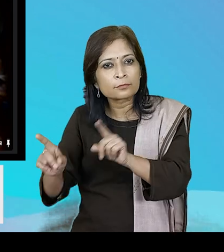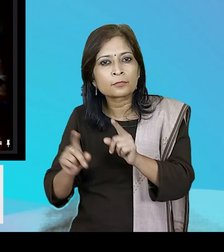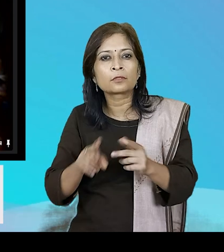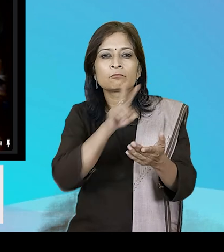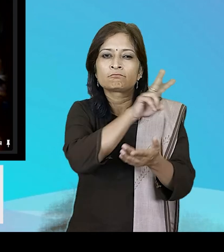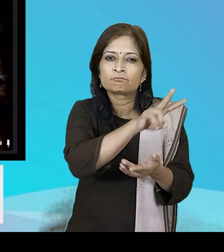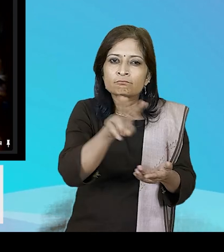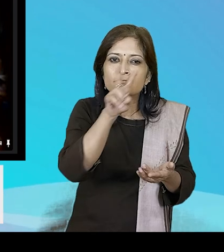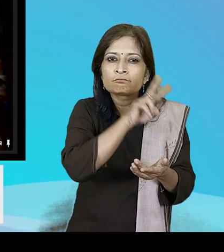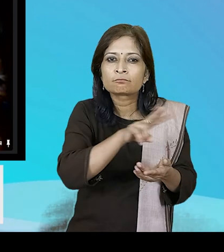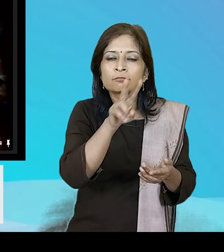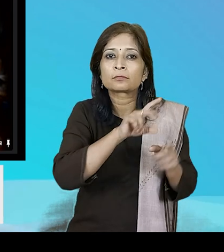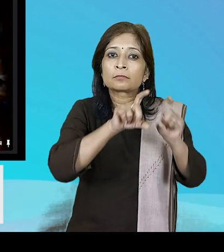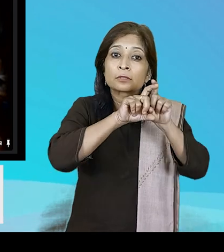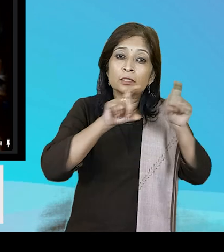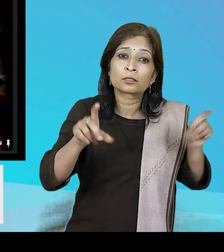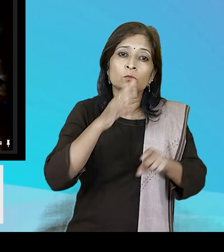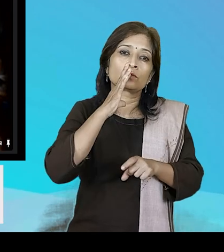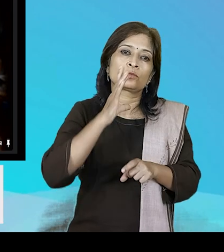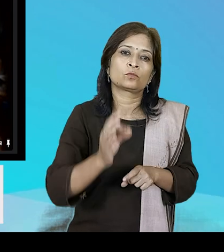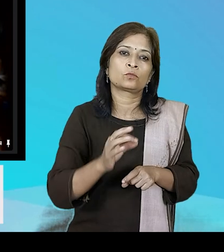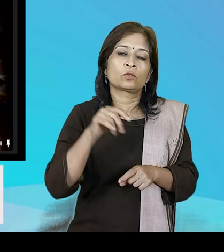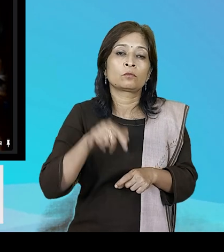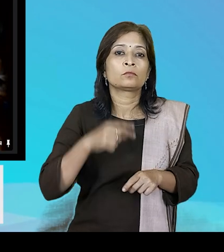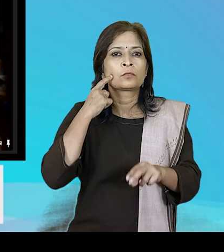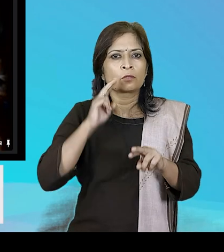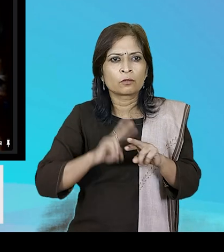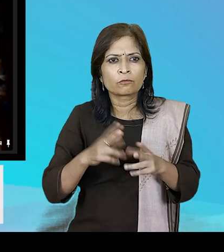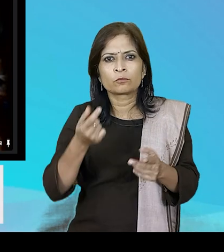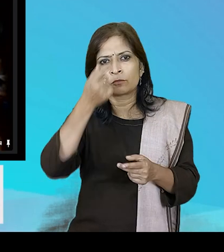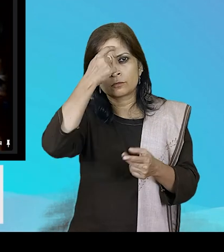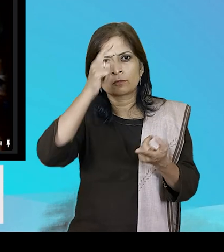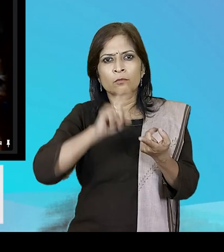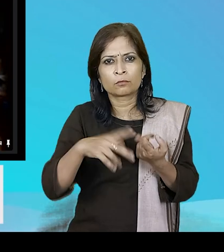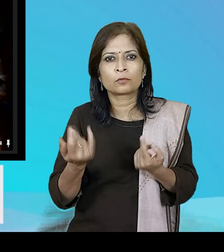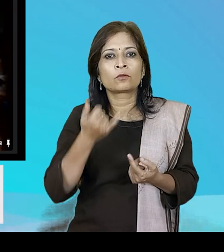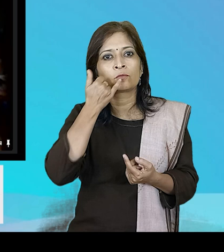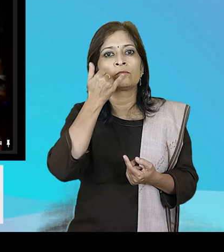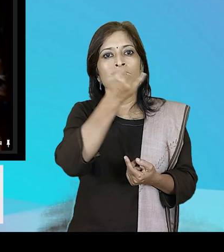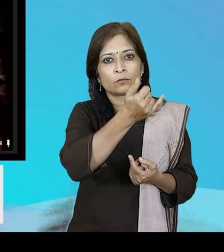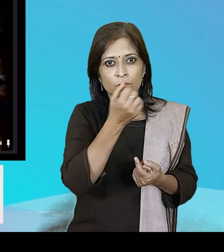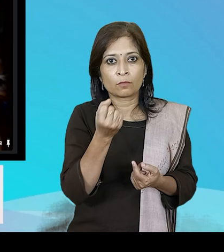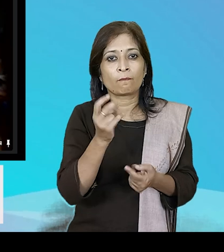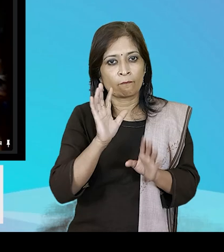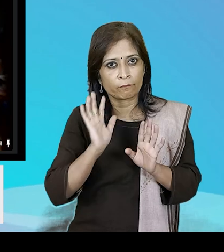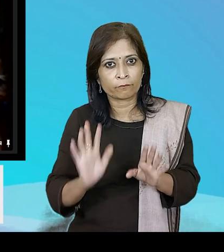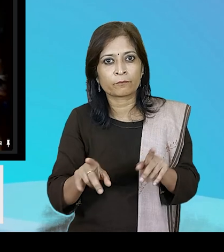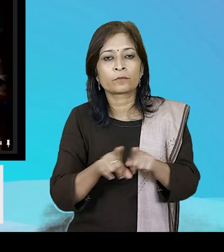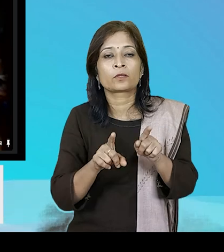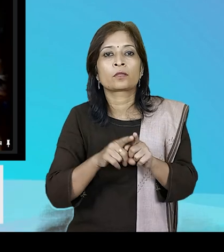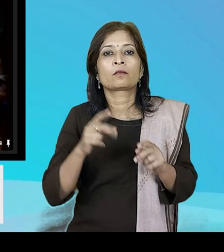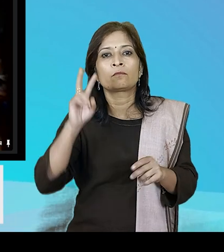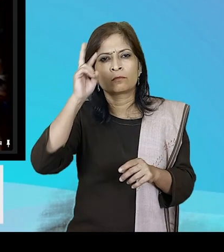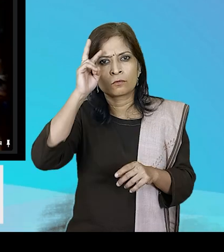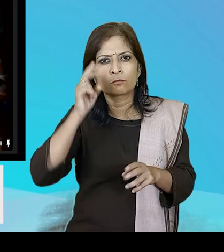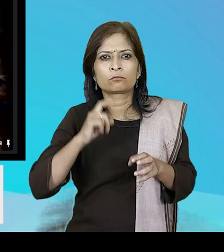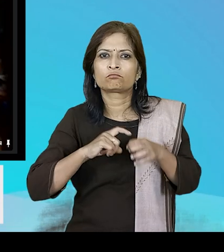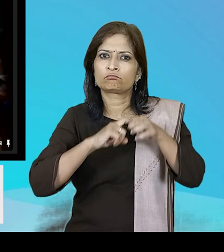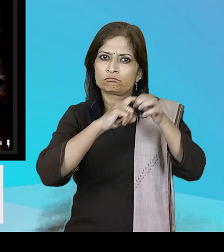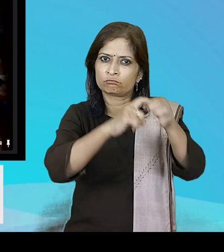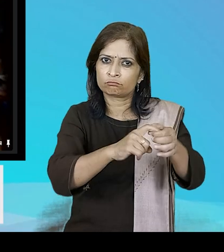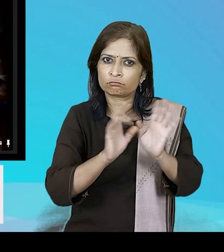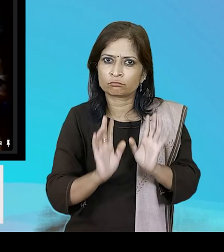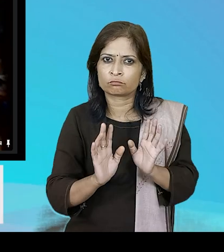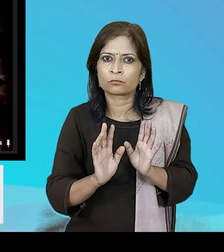it yourself, read the website. We have a toll free number that exists where you can reach out and ask your